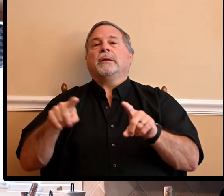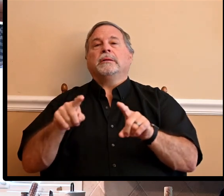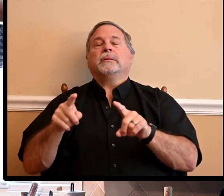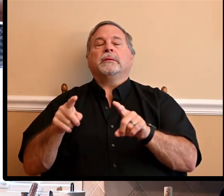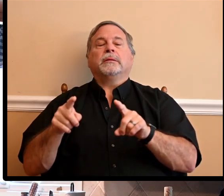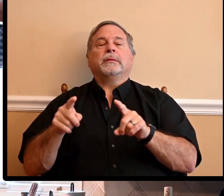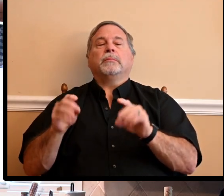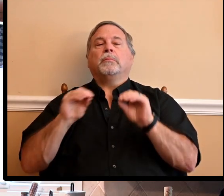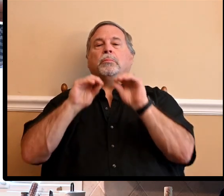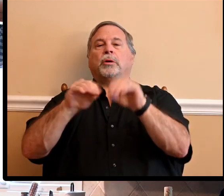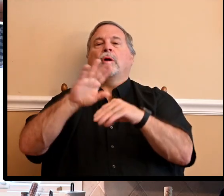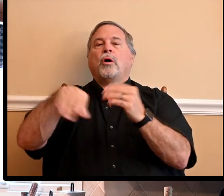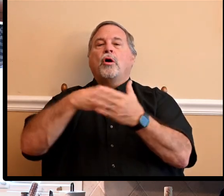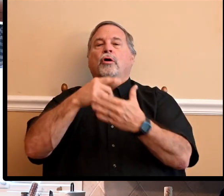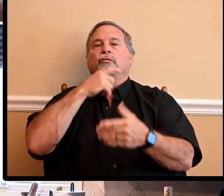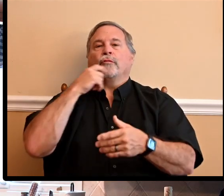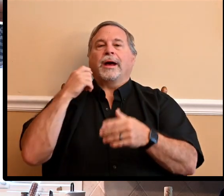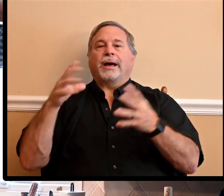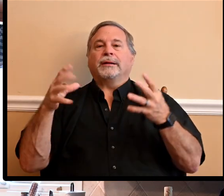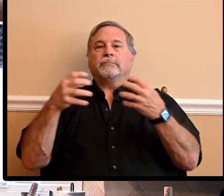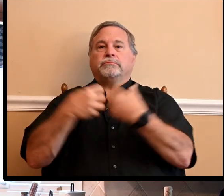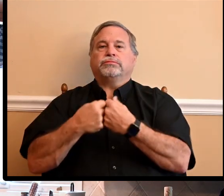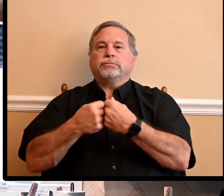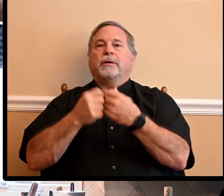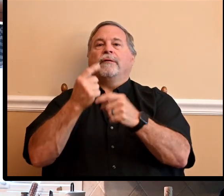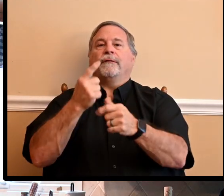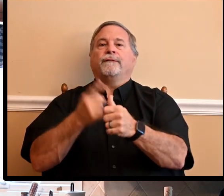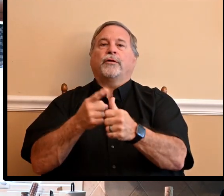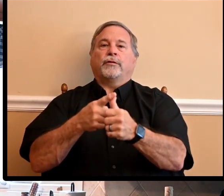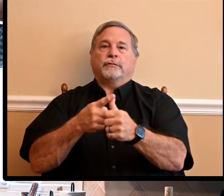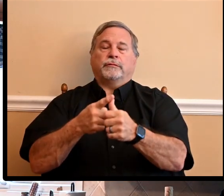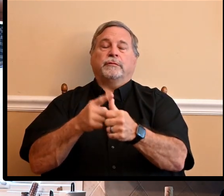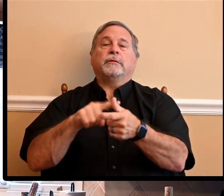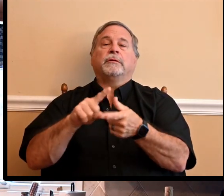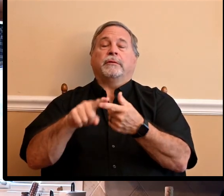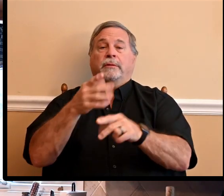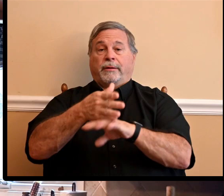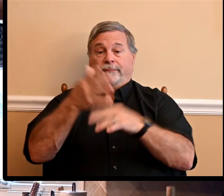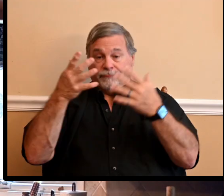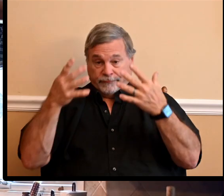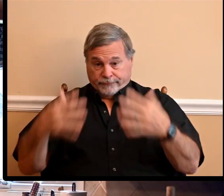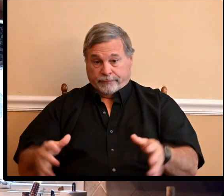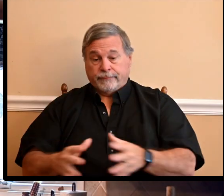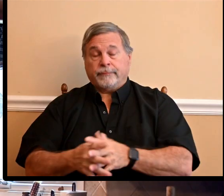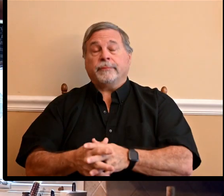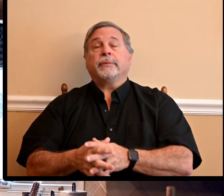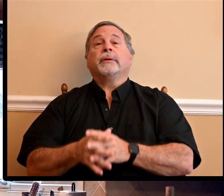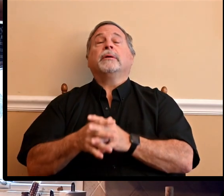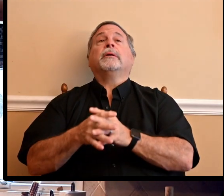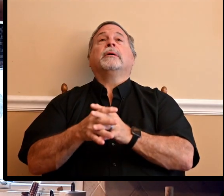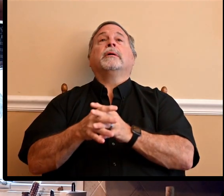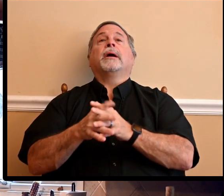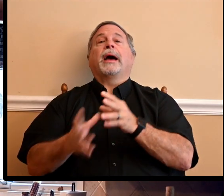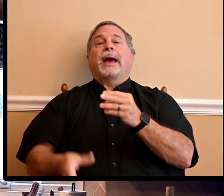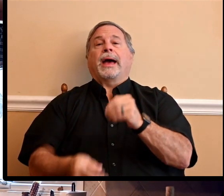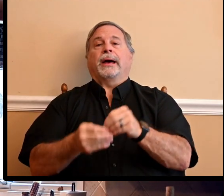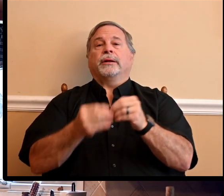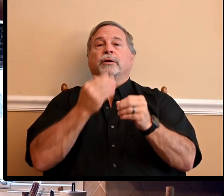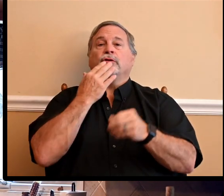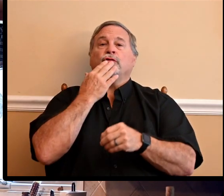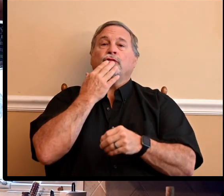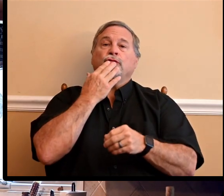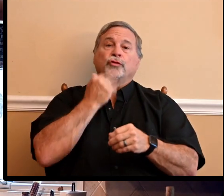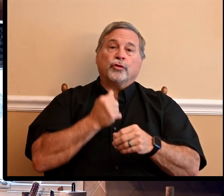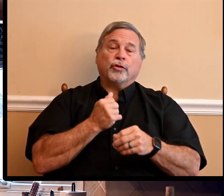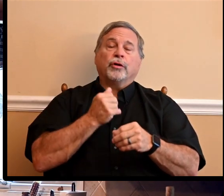so you want to put all your dry ingredients together first. Now once we get those together, we're